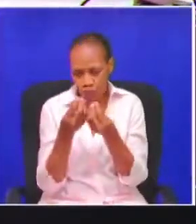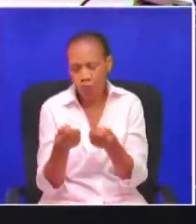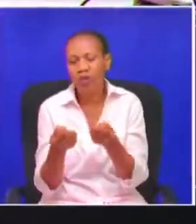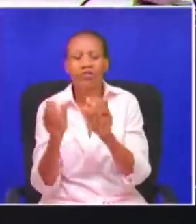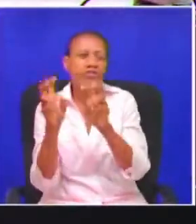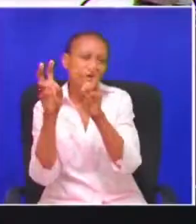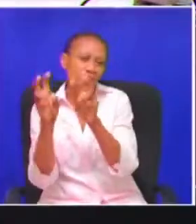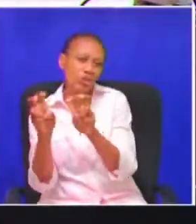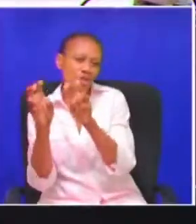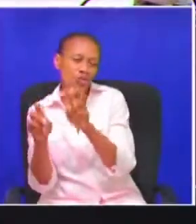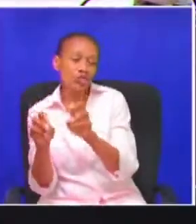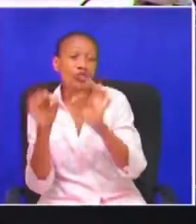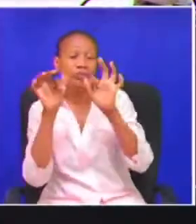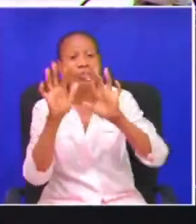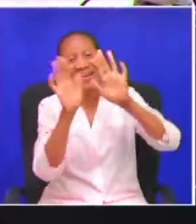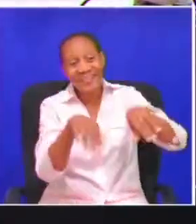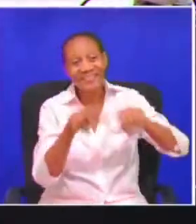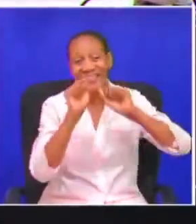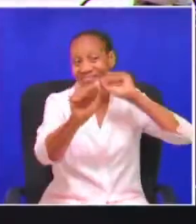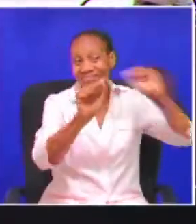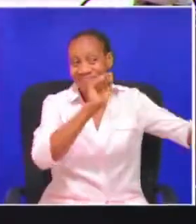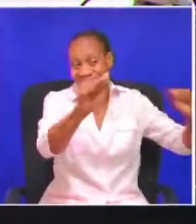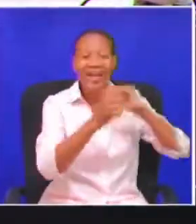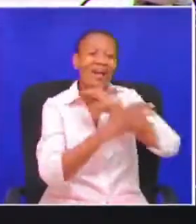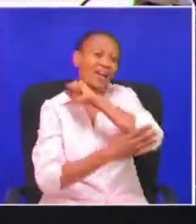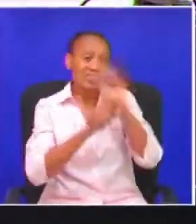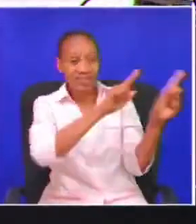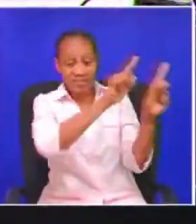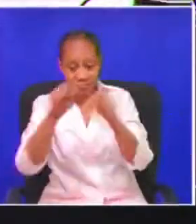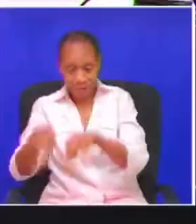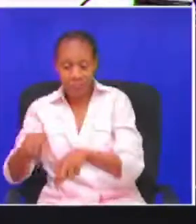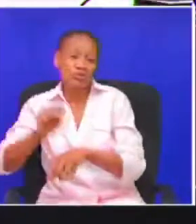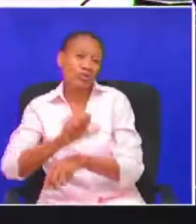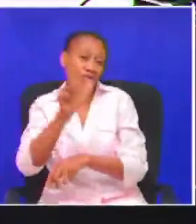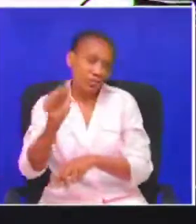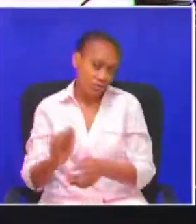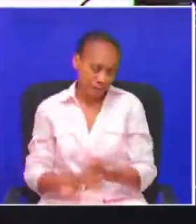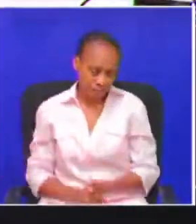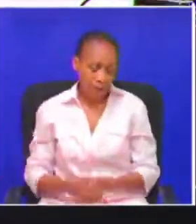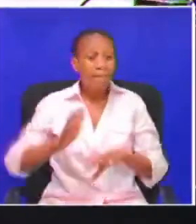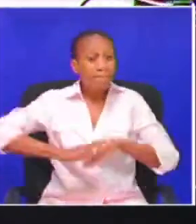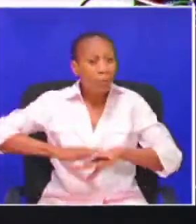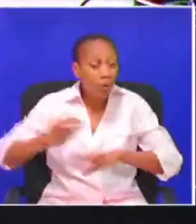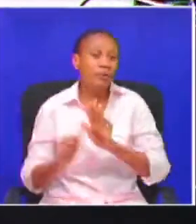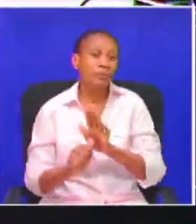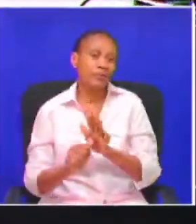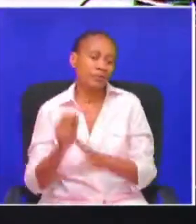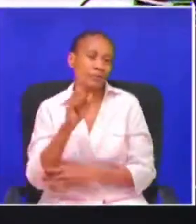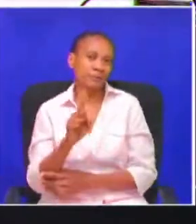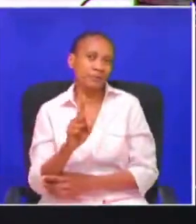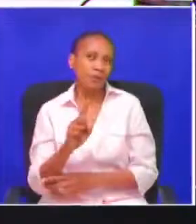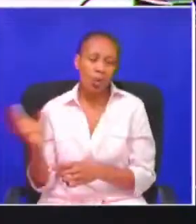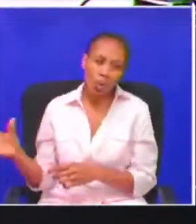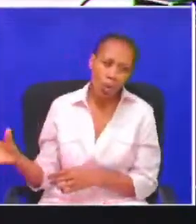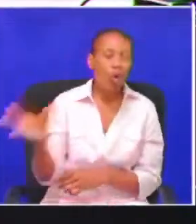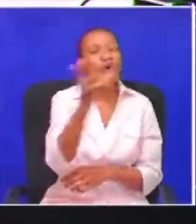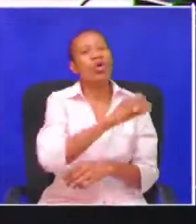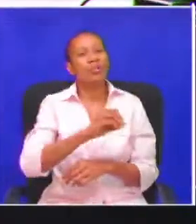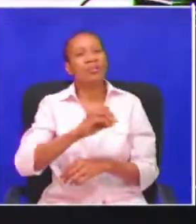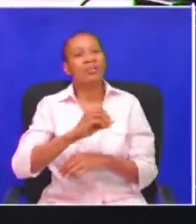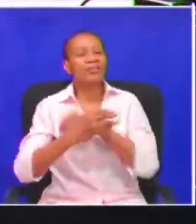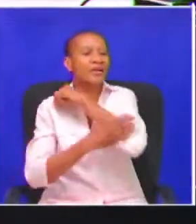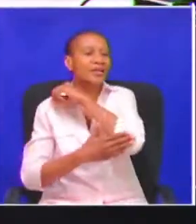issues of migration. But more importantly, it is also important that all countries in the